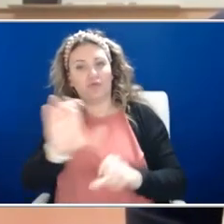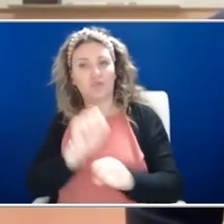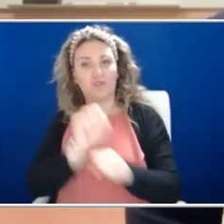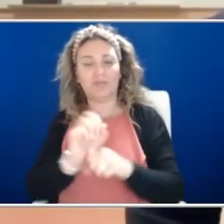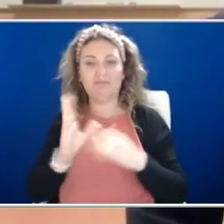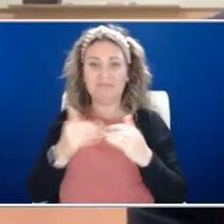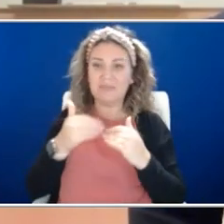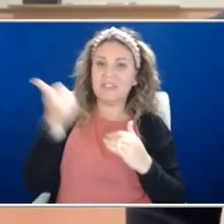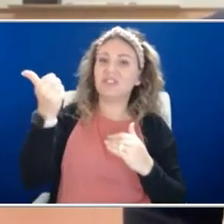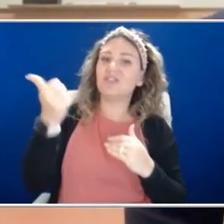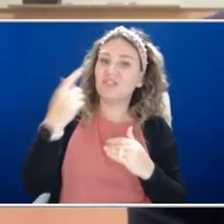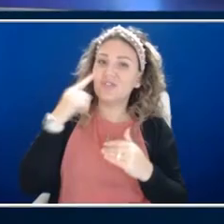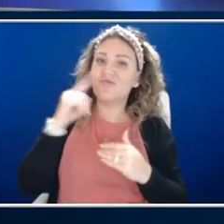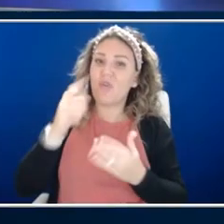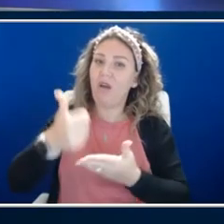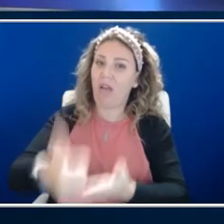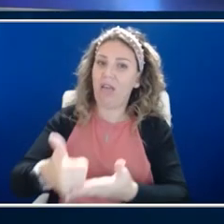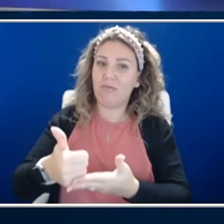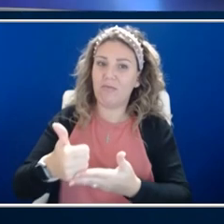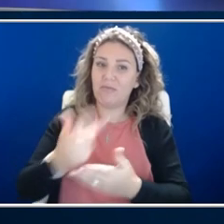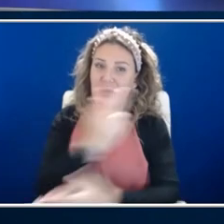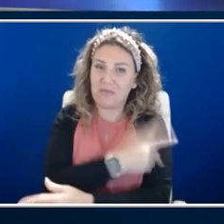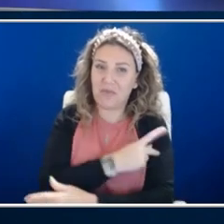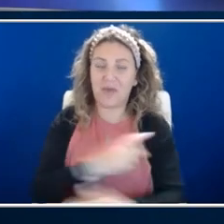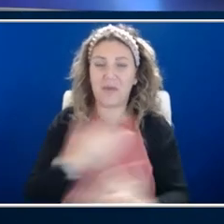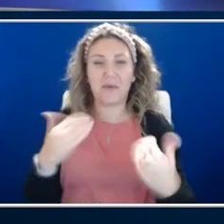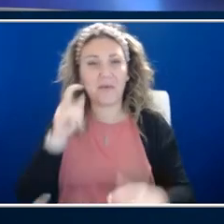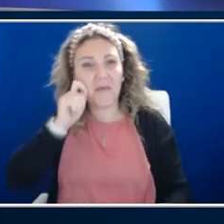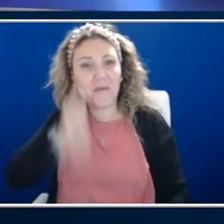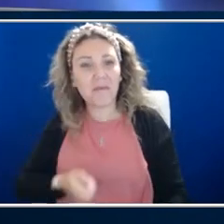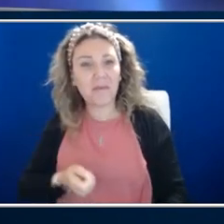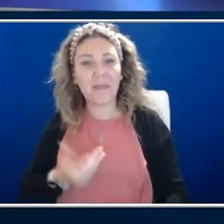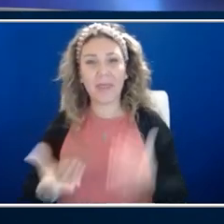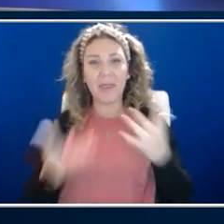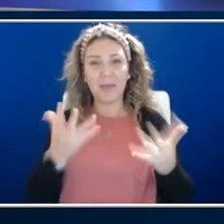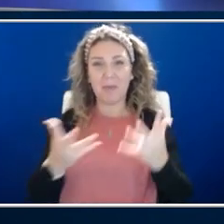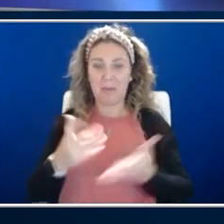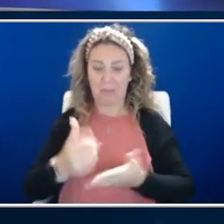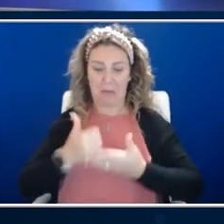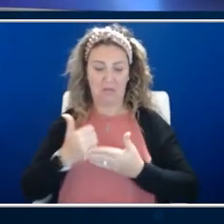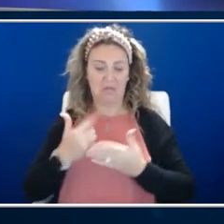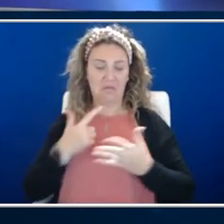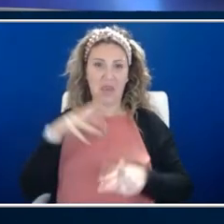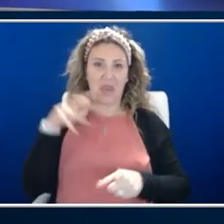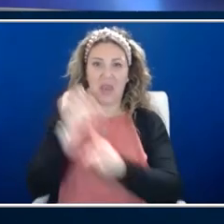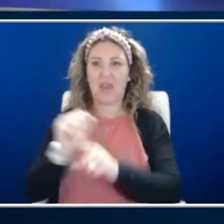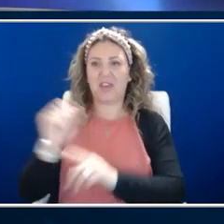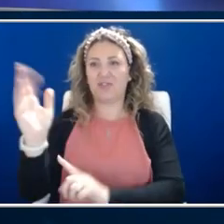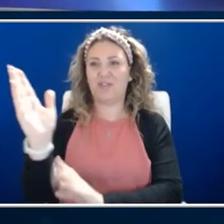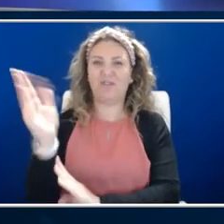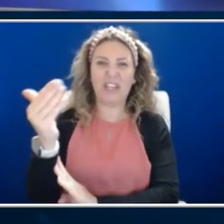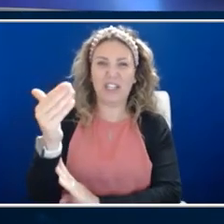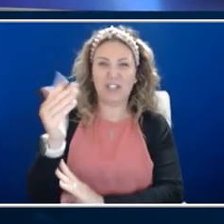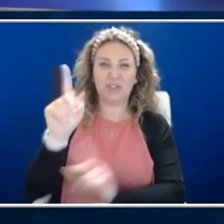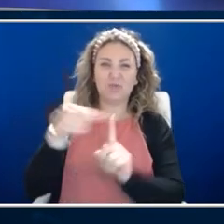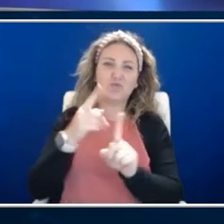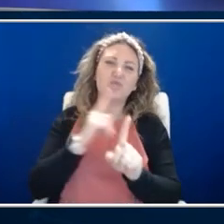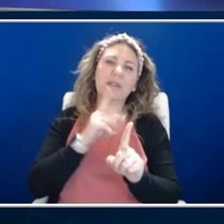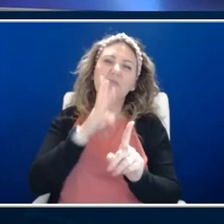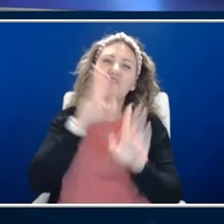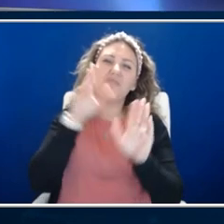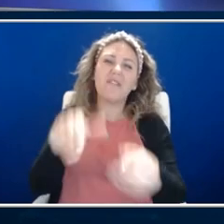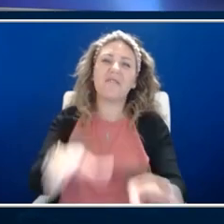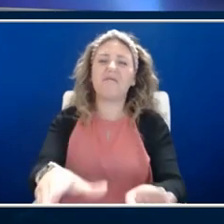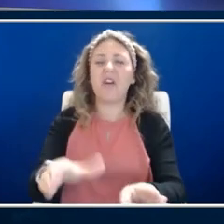easier to help patients. That is cool. Maybe it'll be able to help me do a better job of catching fish when I'm down at the River Life Farm, my favorite place in southern